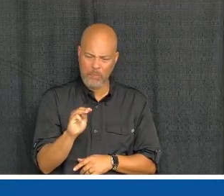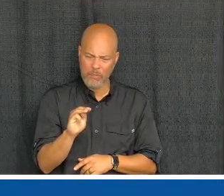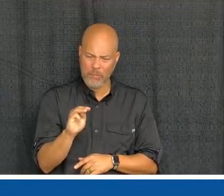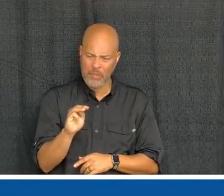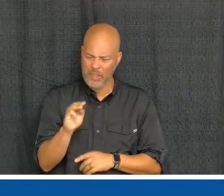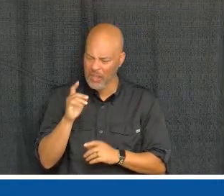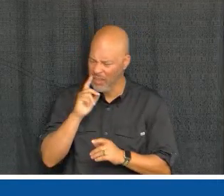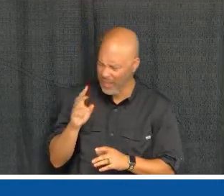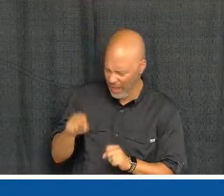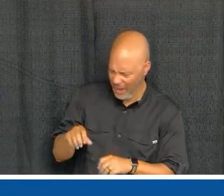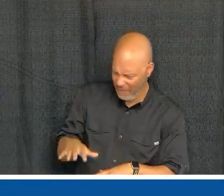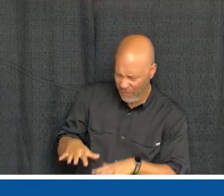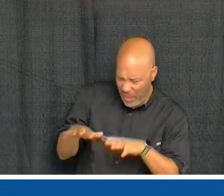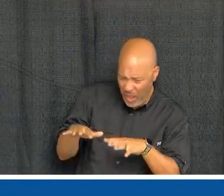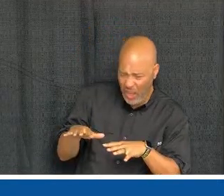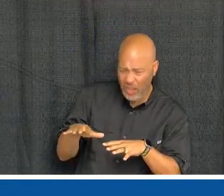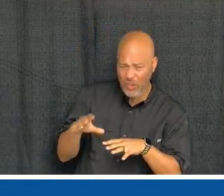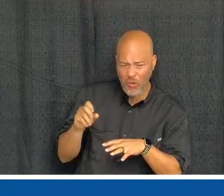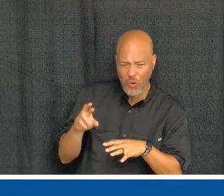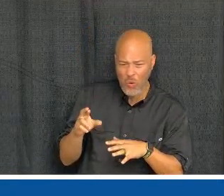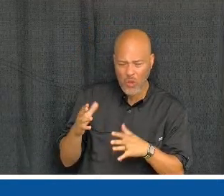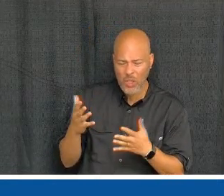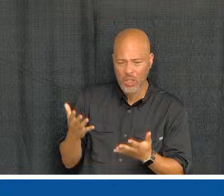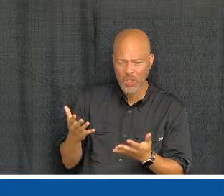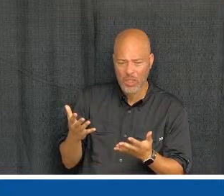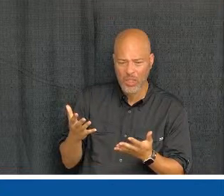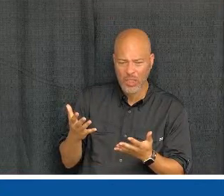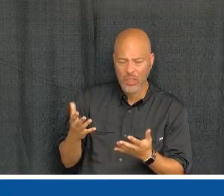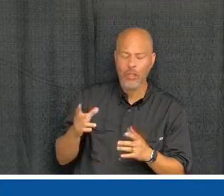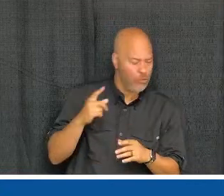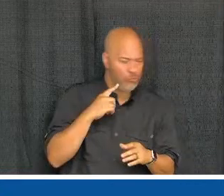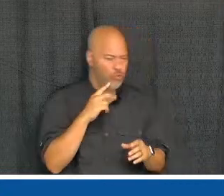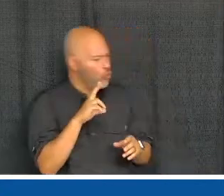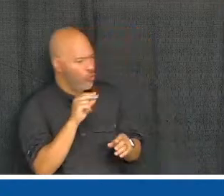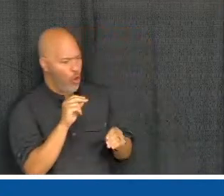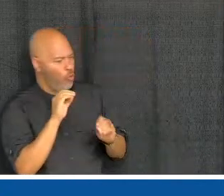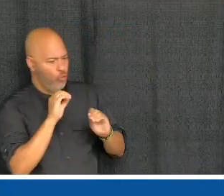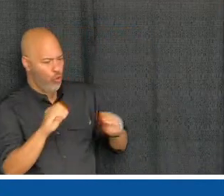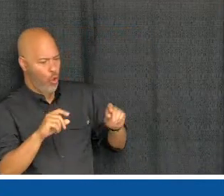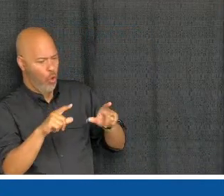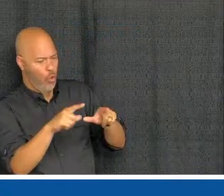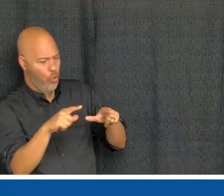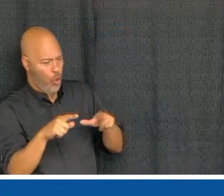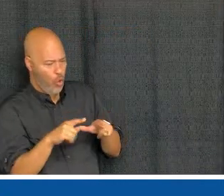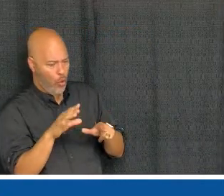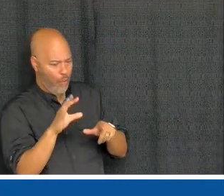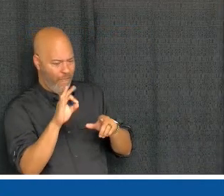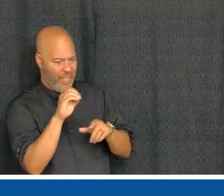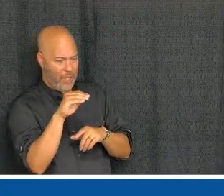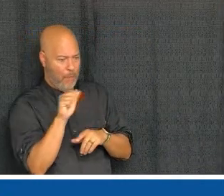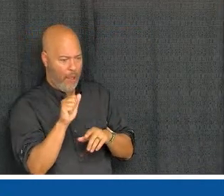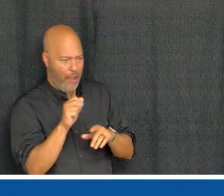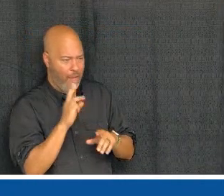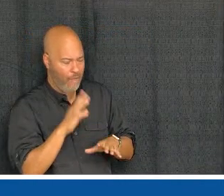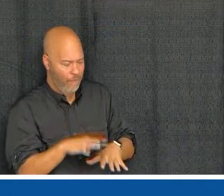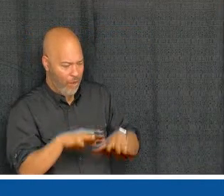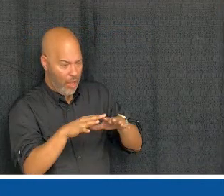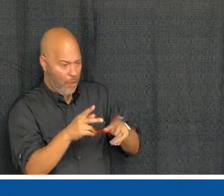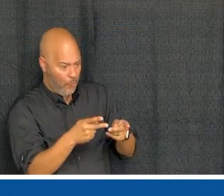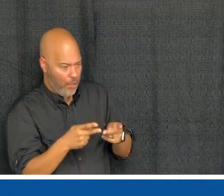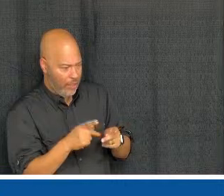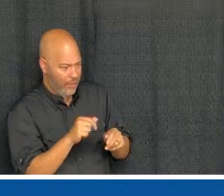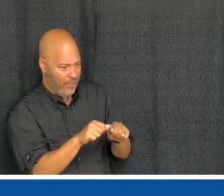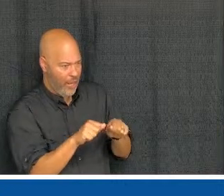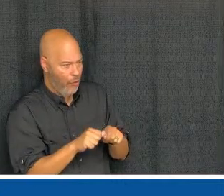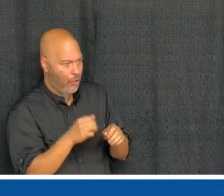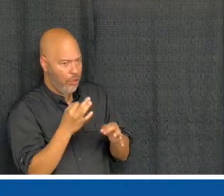it flood, or do we have a? There is no localized FEMA flood plain on this property. It's just